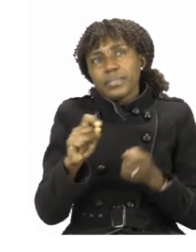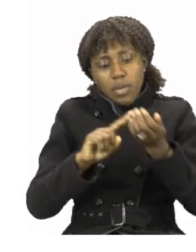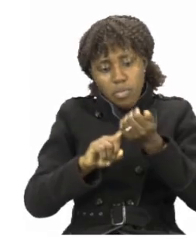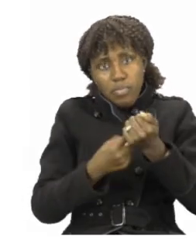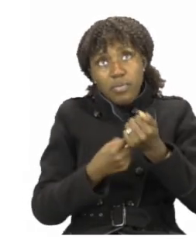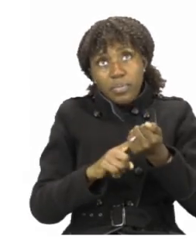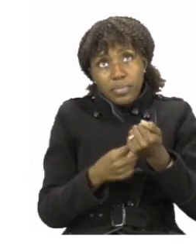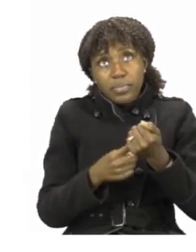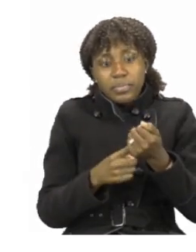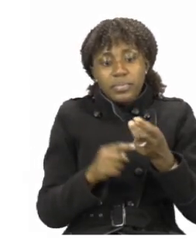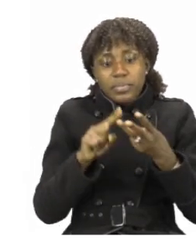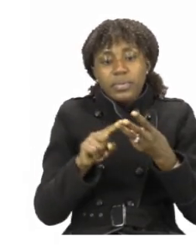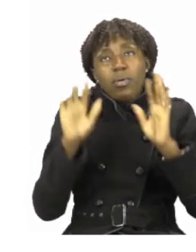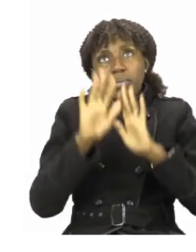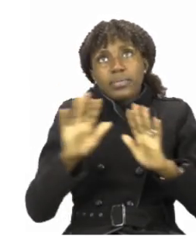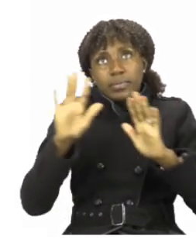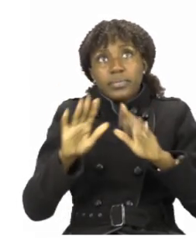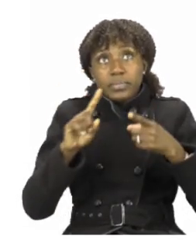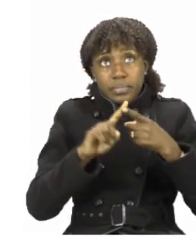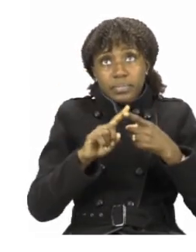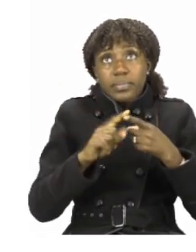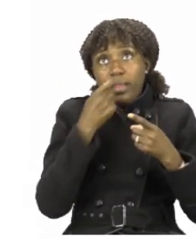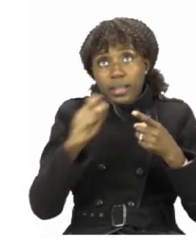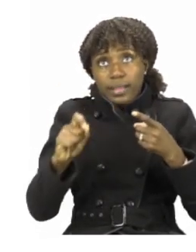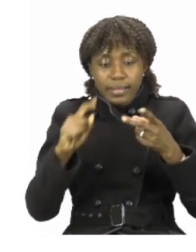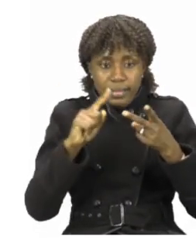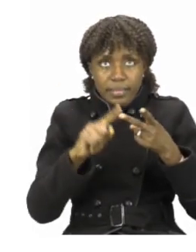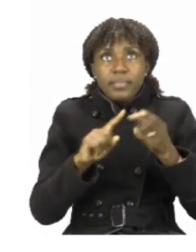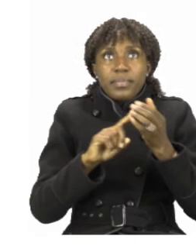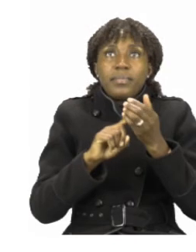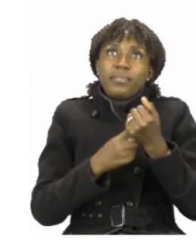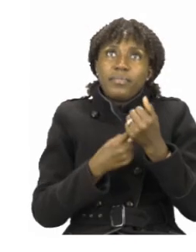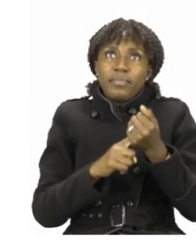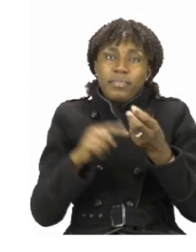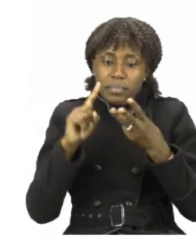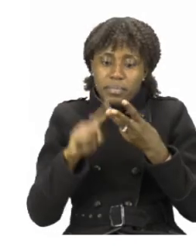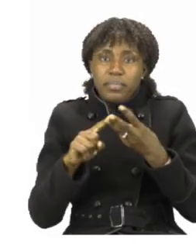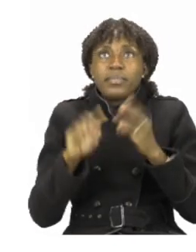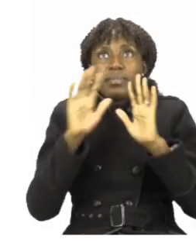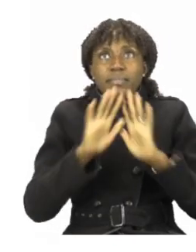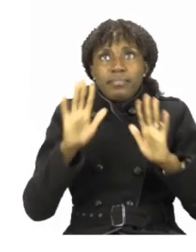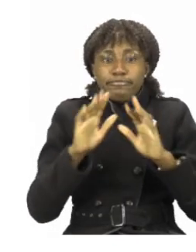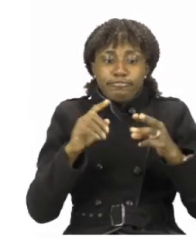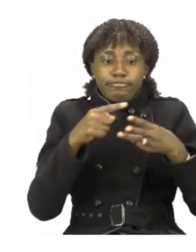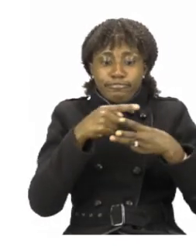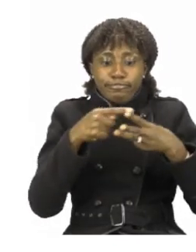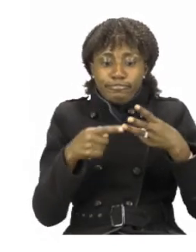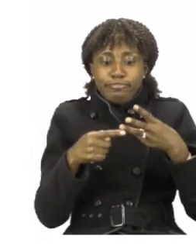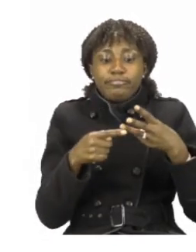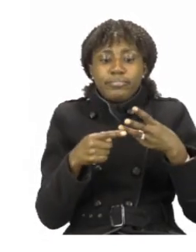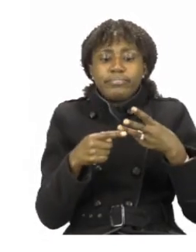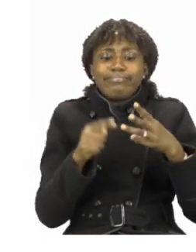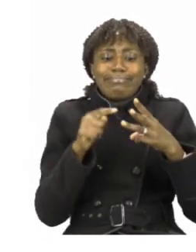sharpener, and a crayon. Now, let's take a look at these 3 things to see which